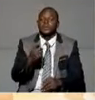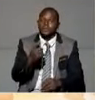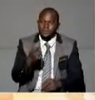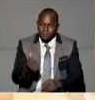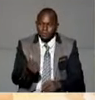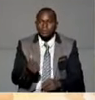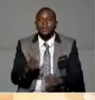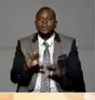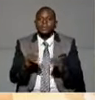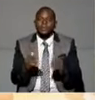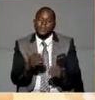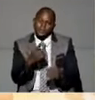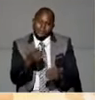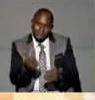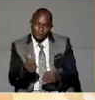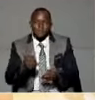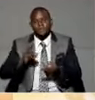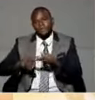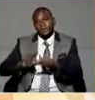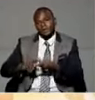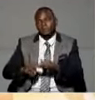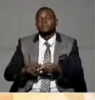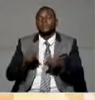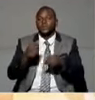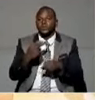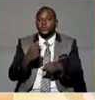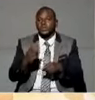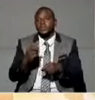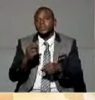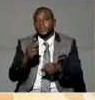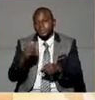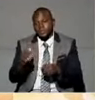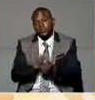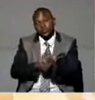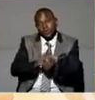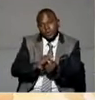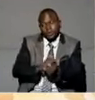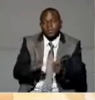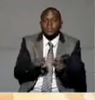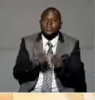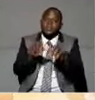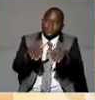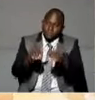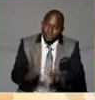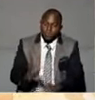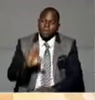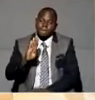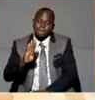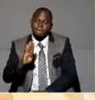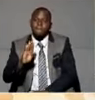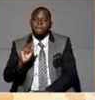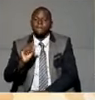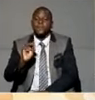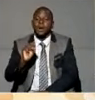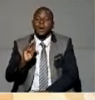That is on the 16th of February. That will be on Saturday. But also the burial of the late